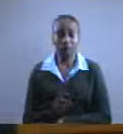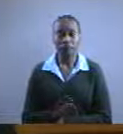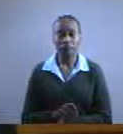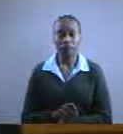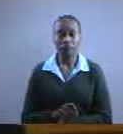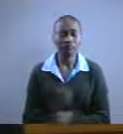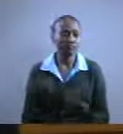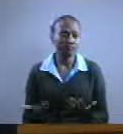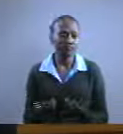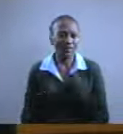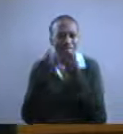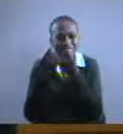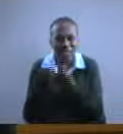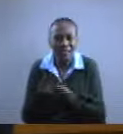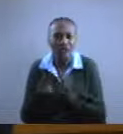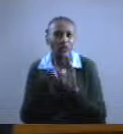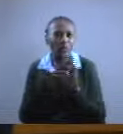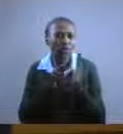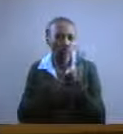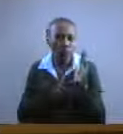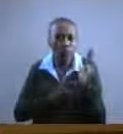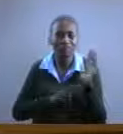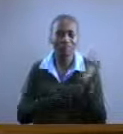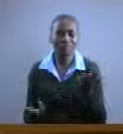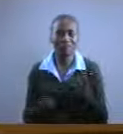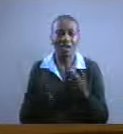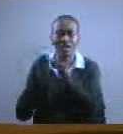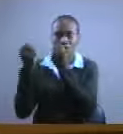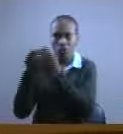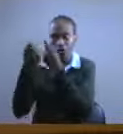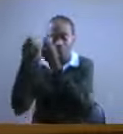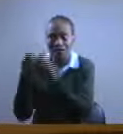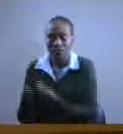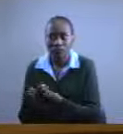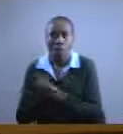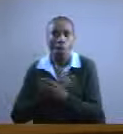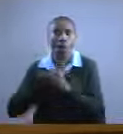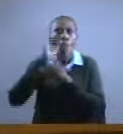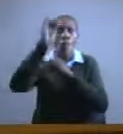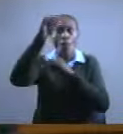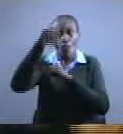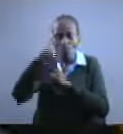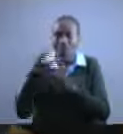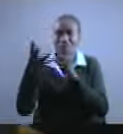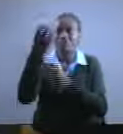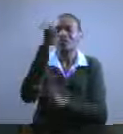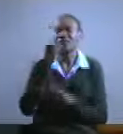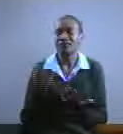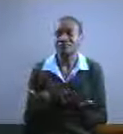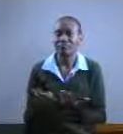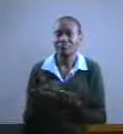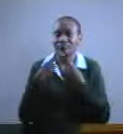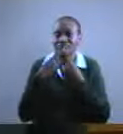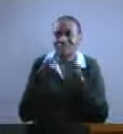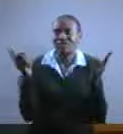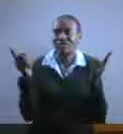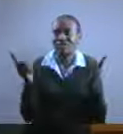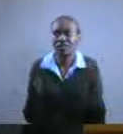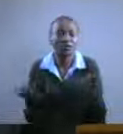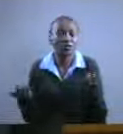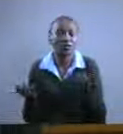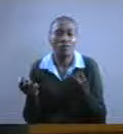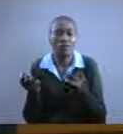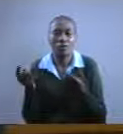When it comes to financial regulation, National Treasury consistently overreaches. They introduce draconian rather than